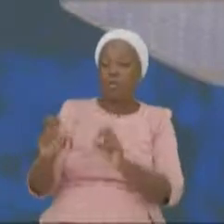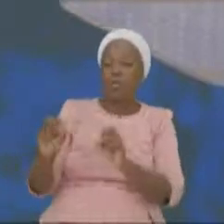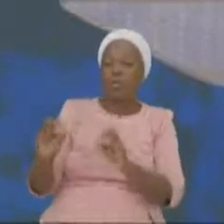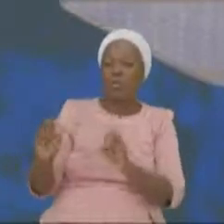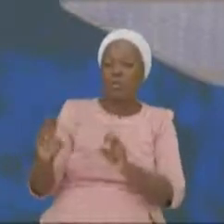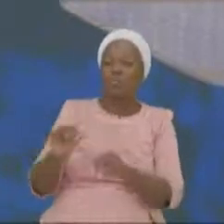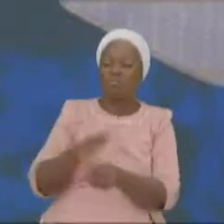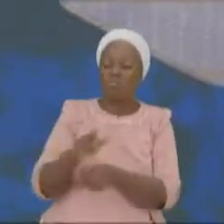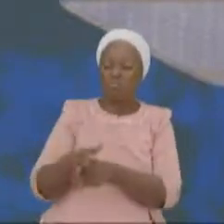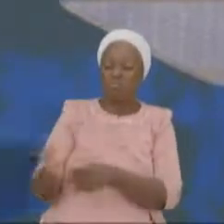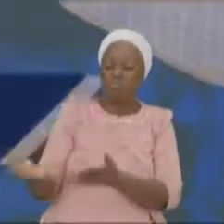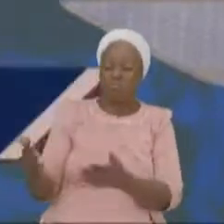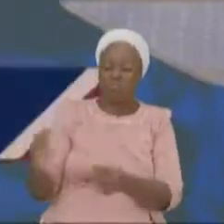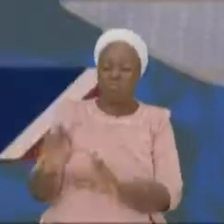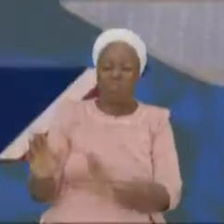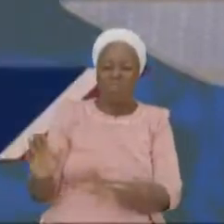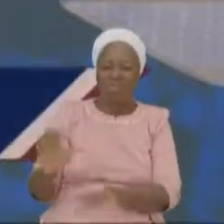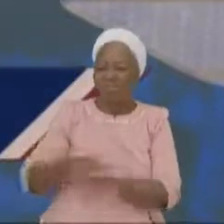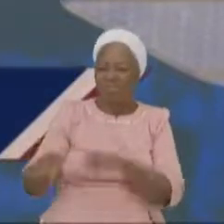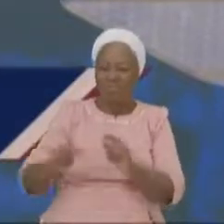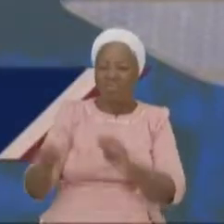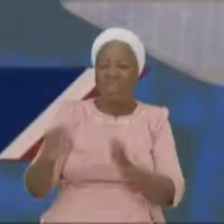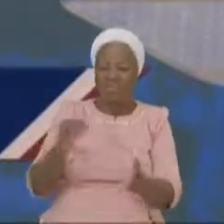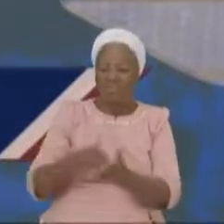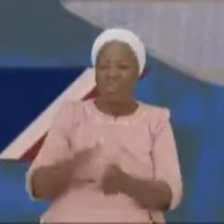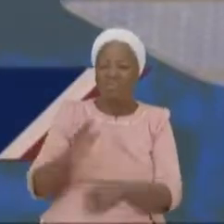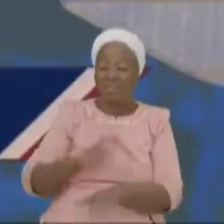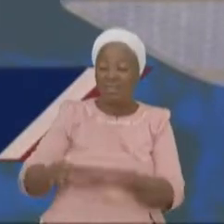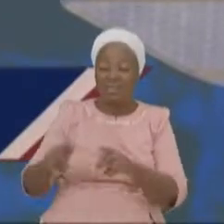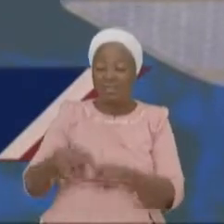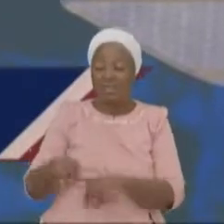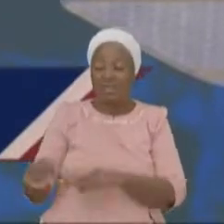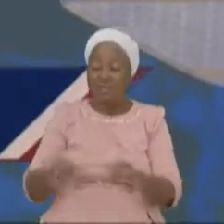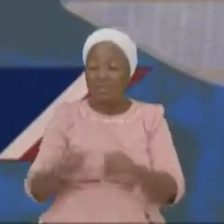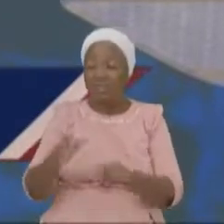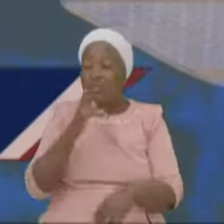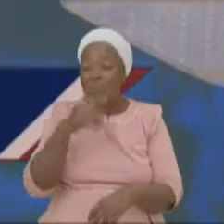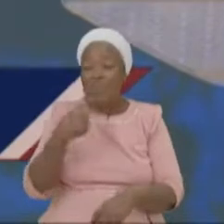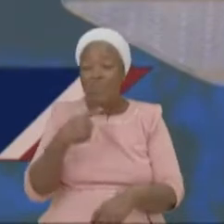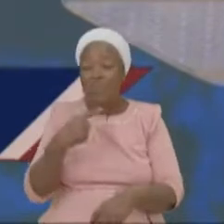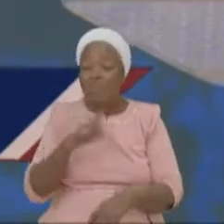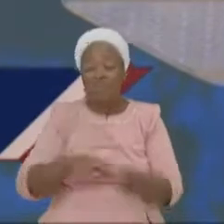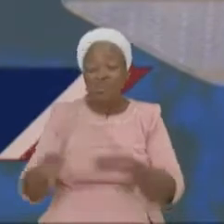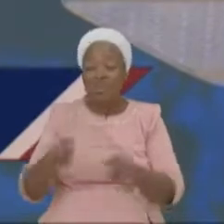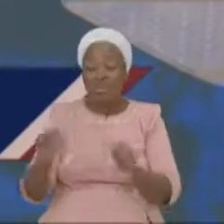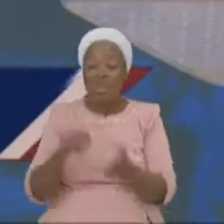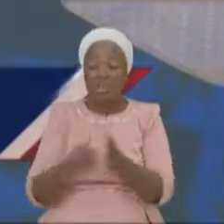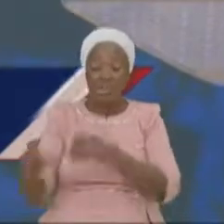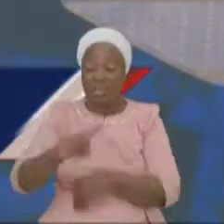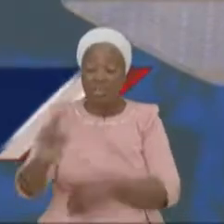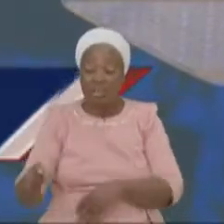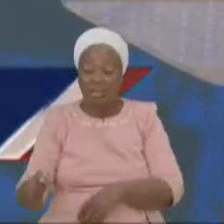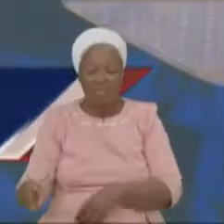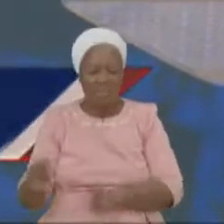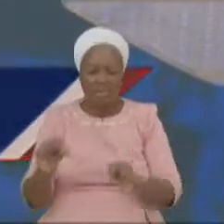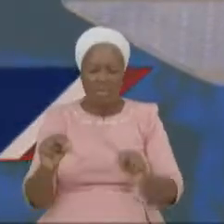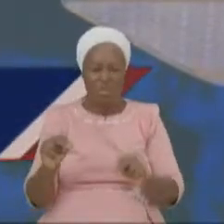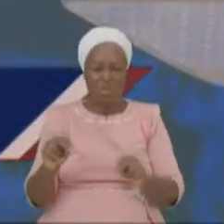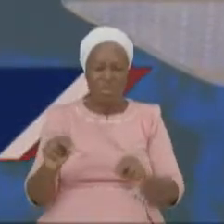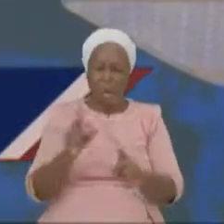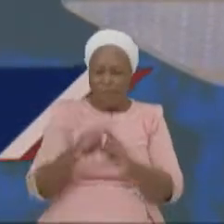enough, don't try it again? Did she say that? She encouraged us, and she